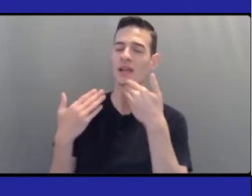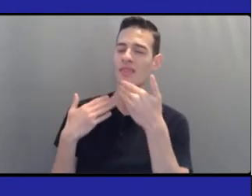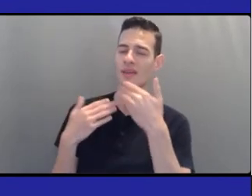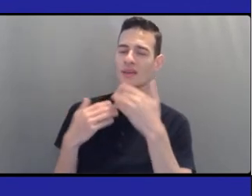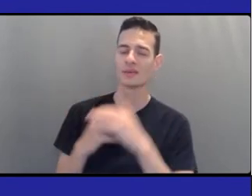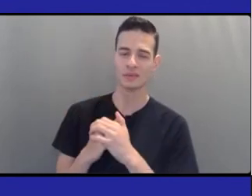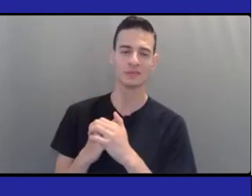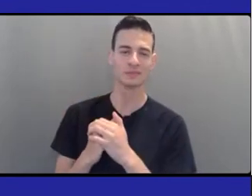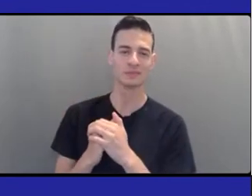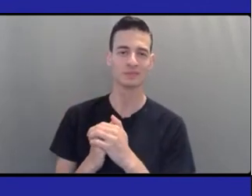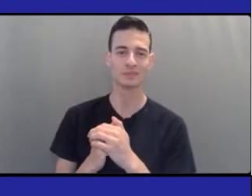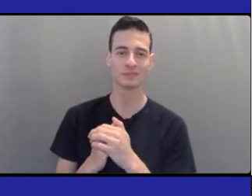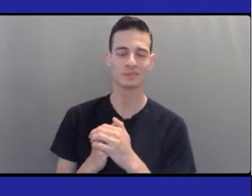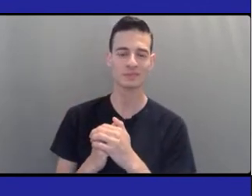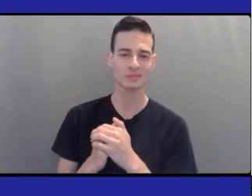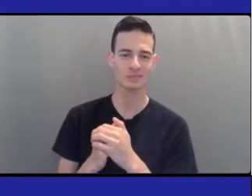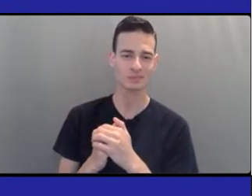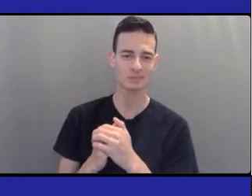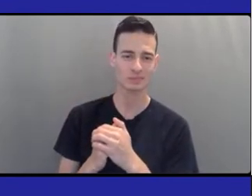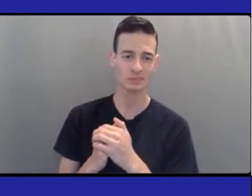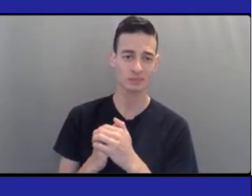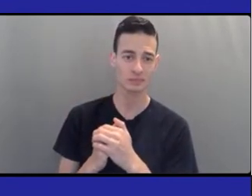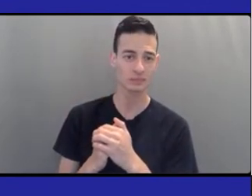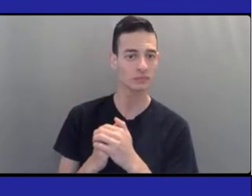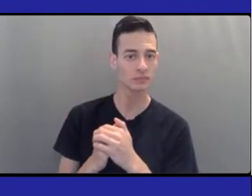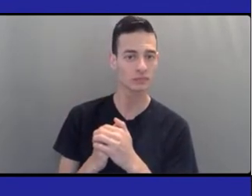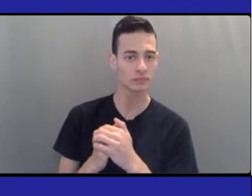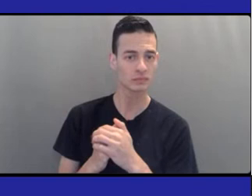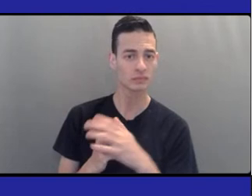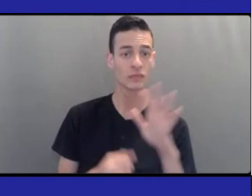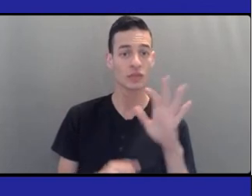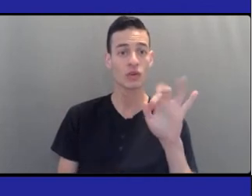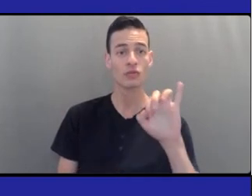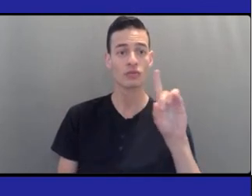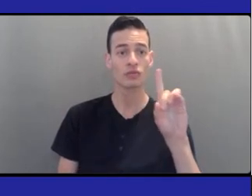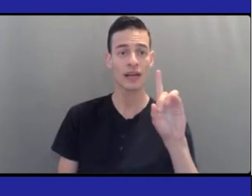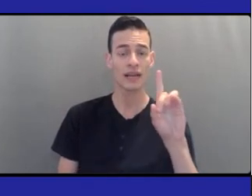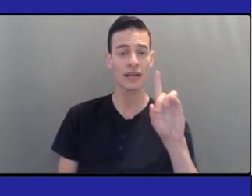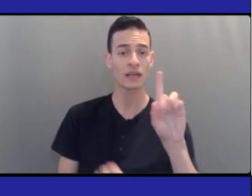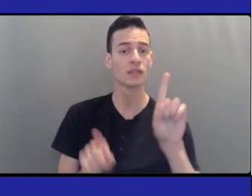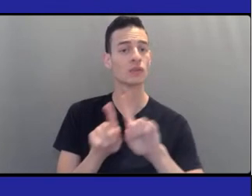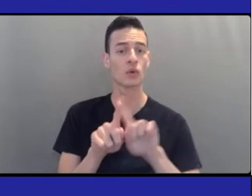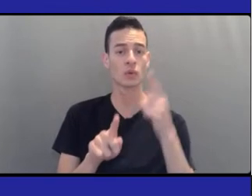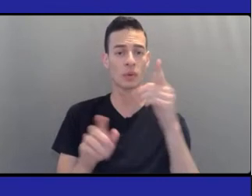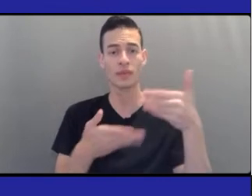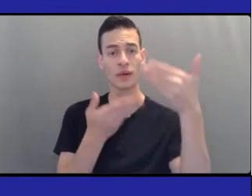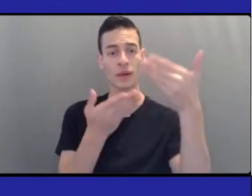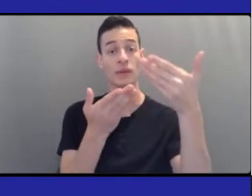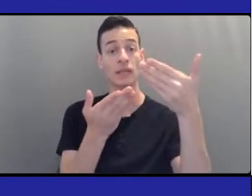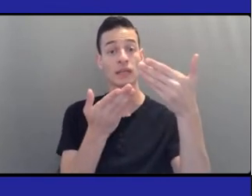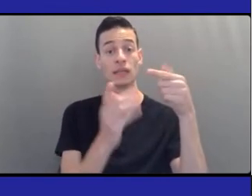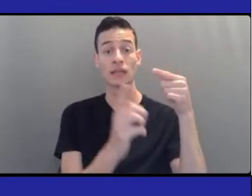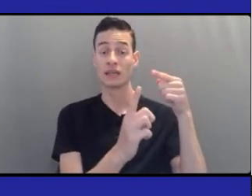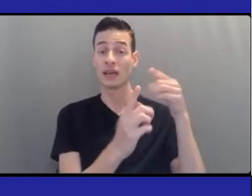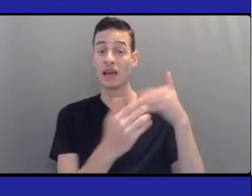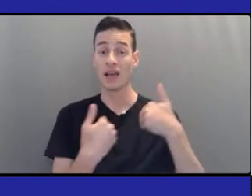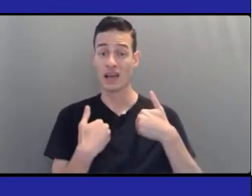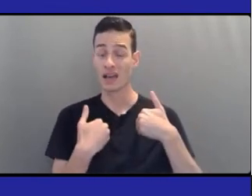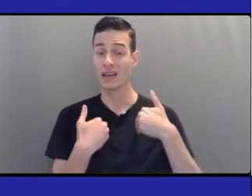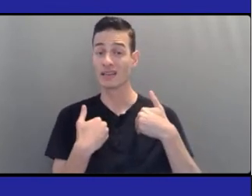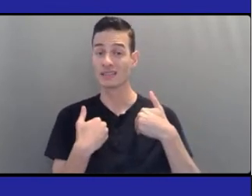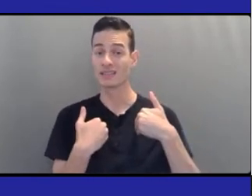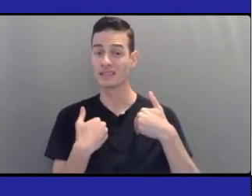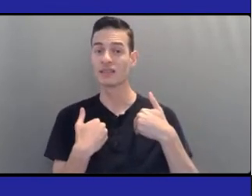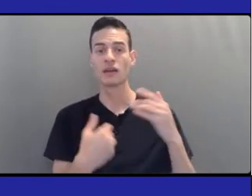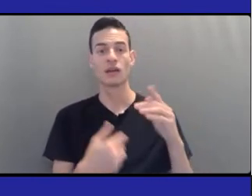in addition to Sal, Fred Covino is one of the nominees. He also has 20 years of experience with health and hospitals, culminating